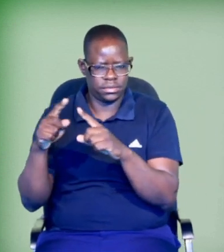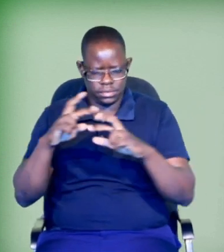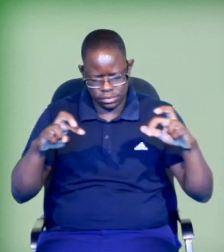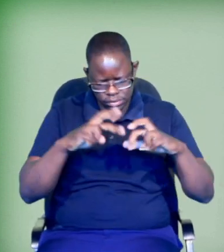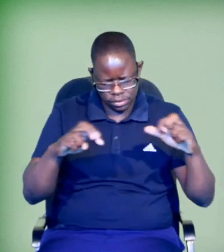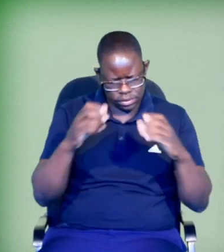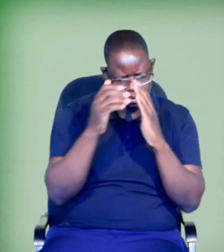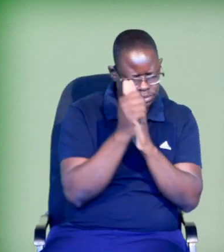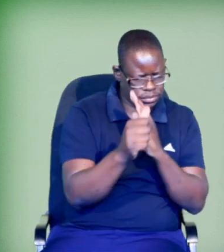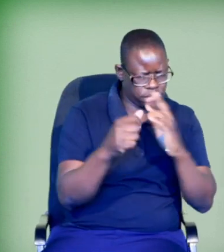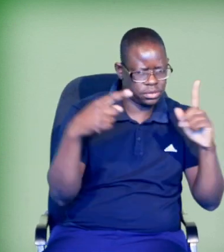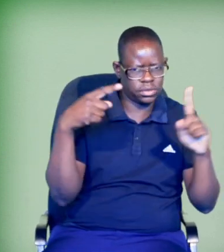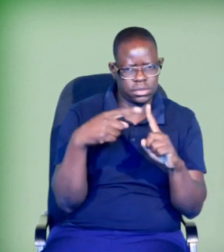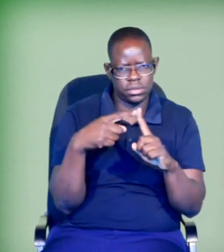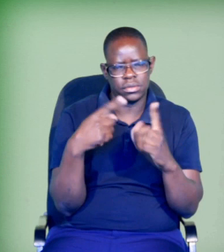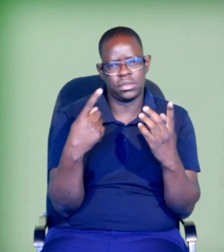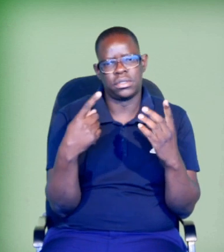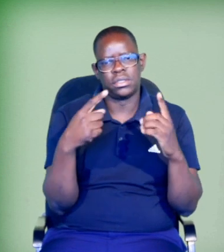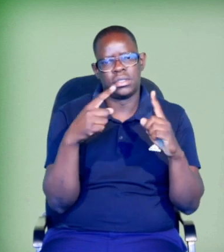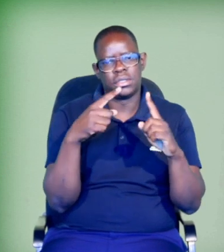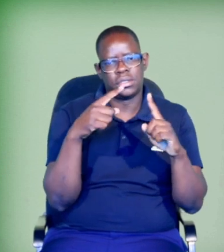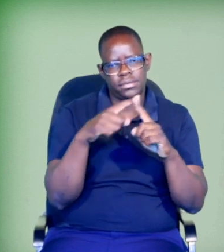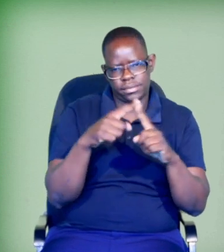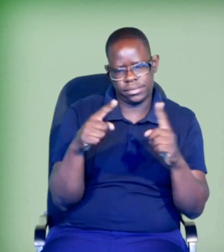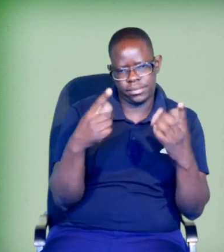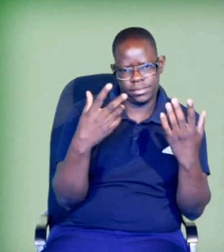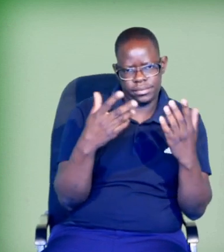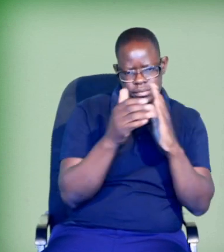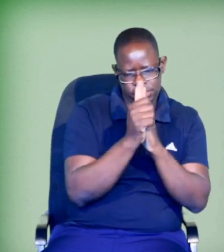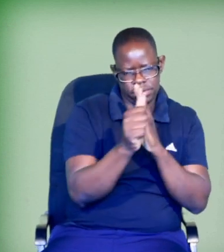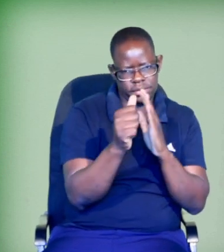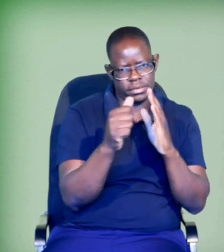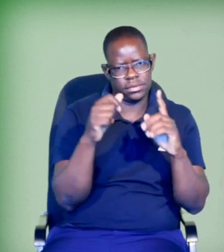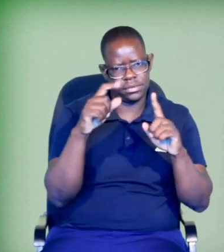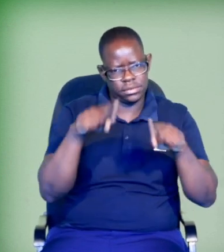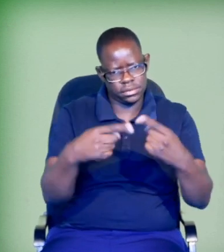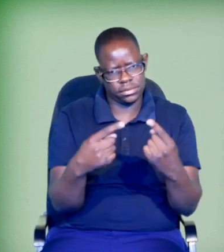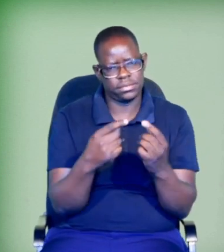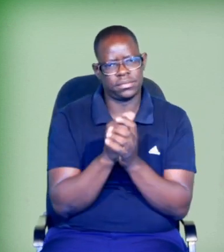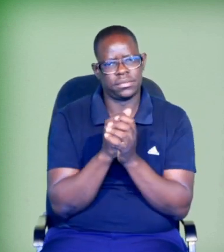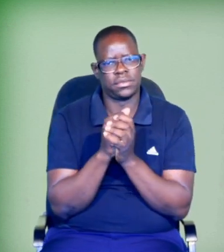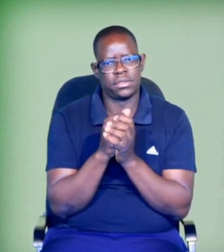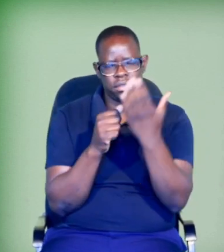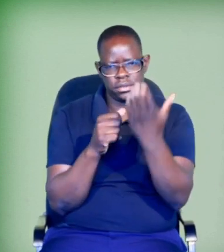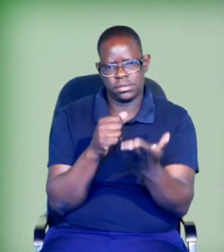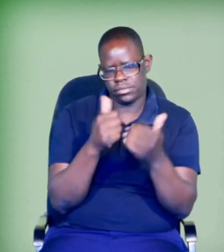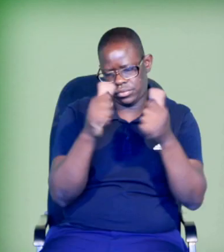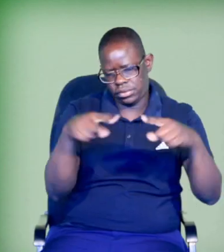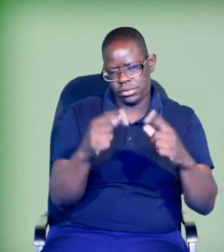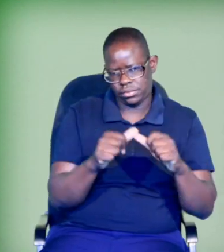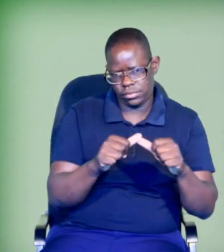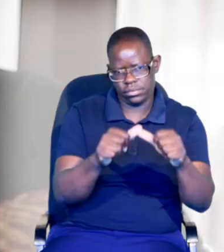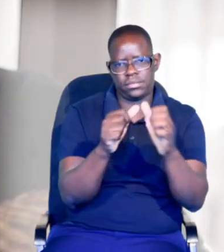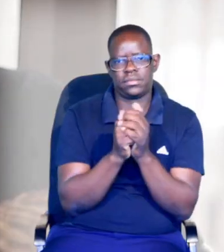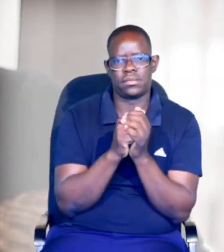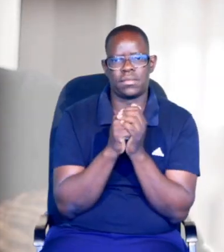research, experience, and technology in the specific field. Skilled labor, capital, and such factors give them the advantage to do well in those